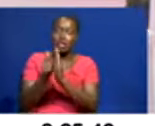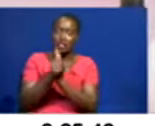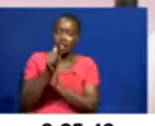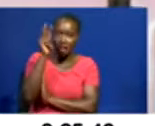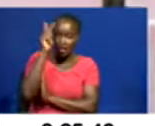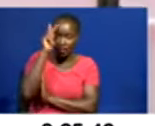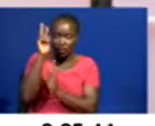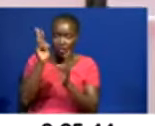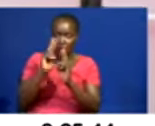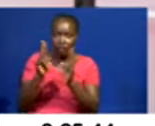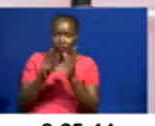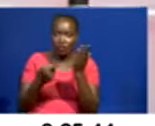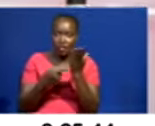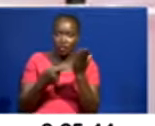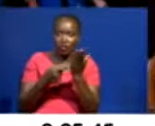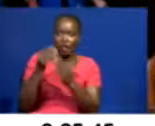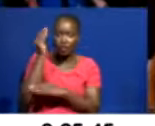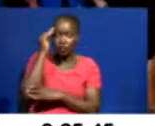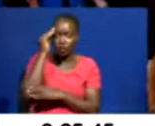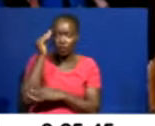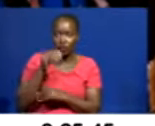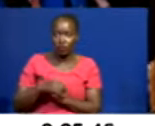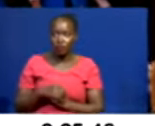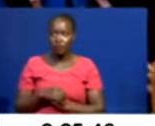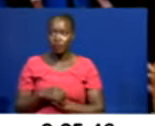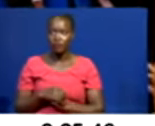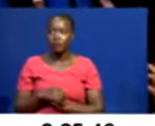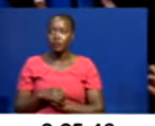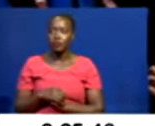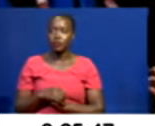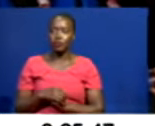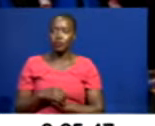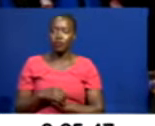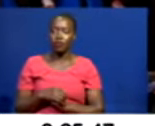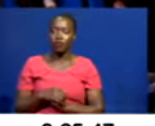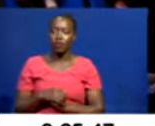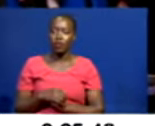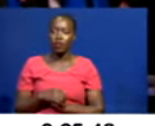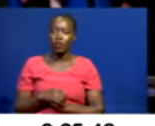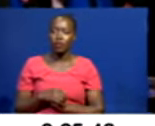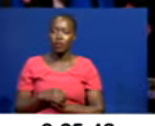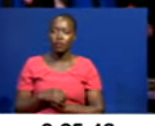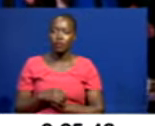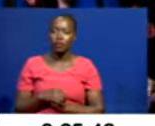in readiness for tertiary education. Brian Onsom for Sunday Express.